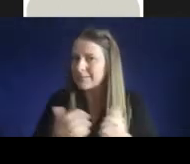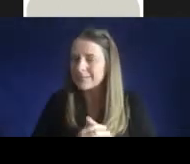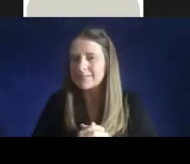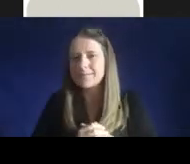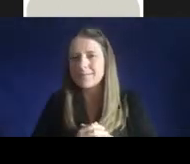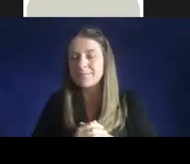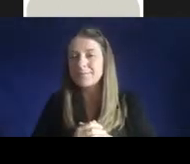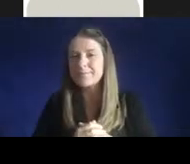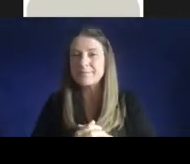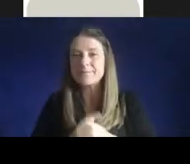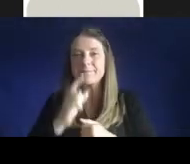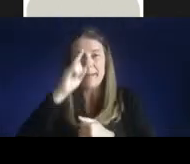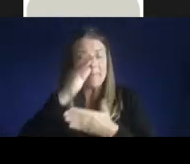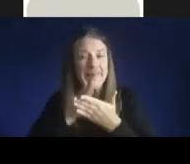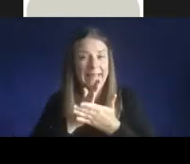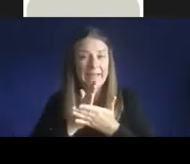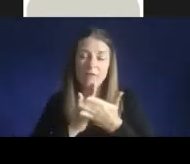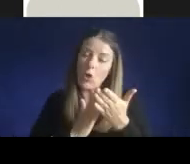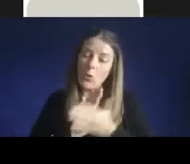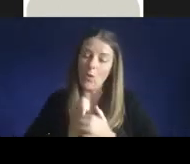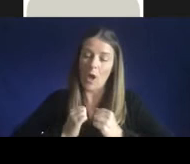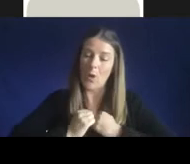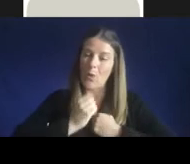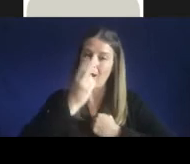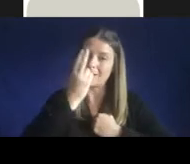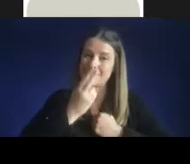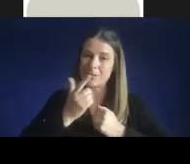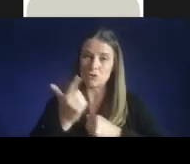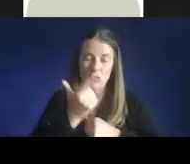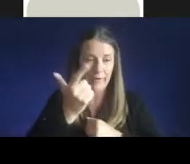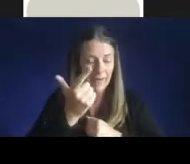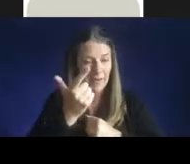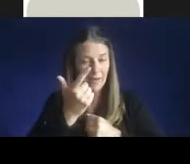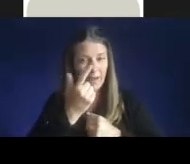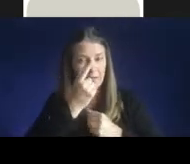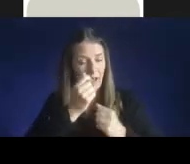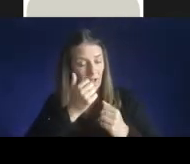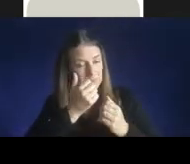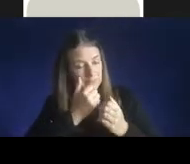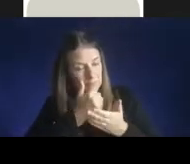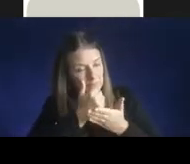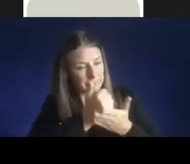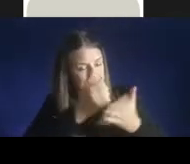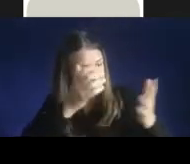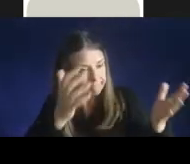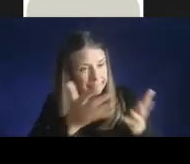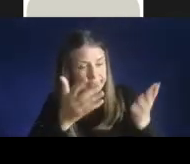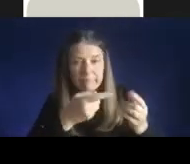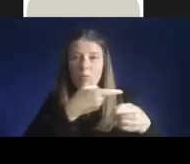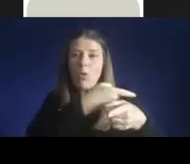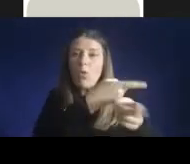artistic journey we carry out to better the lives of those that the system has both forgotten and stands